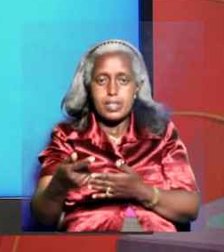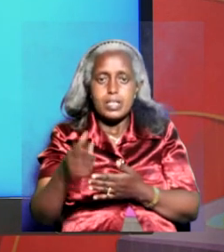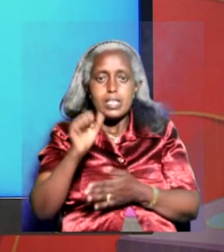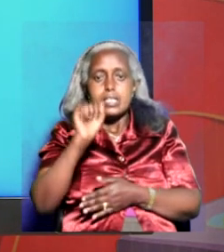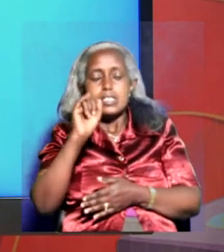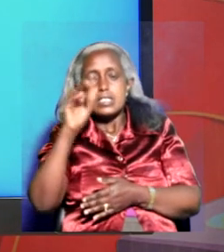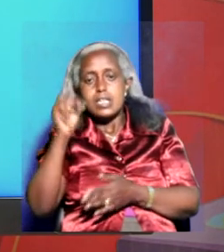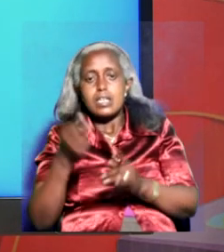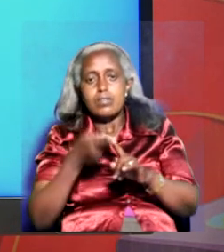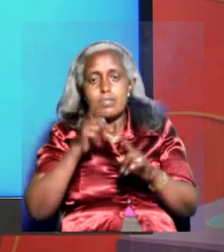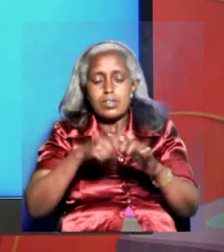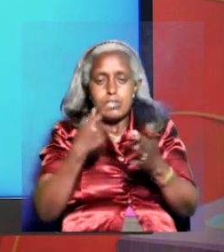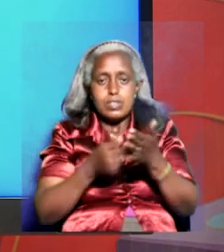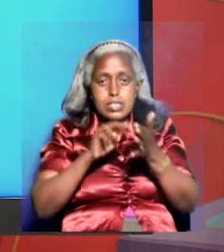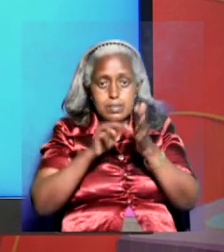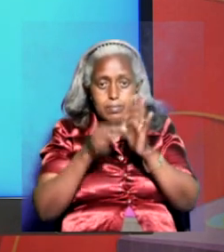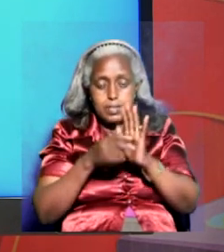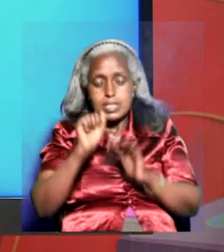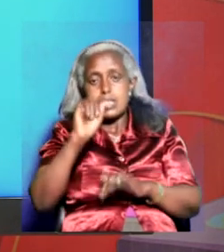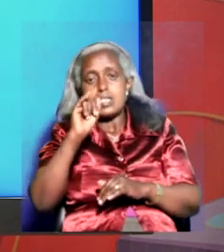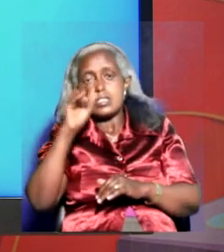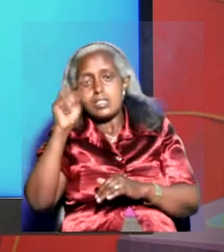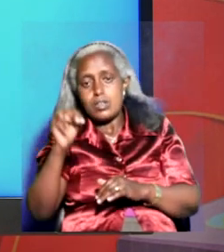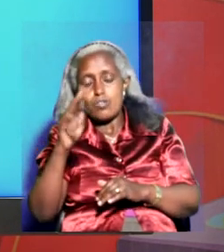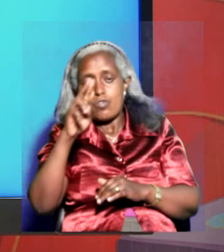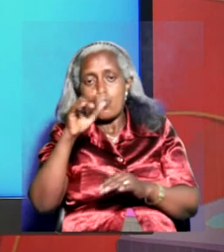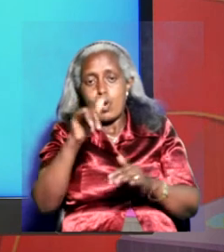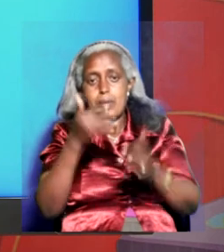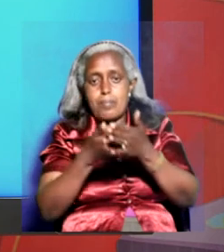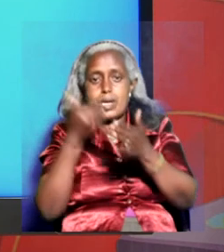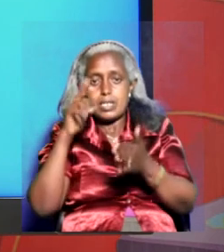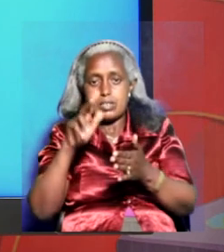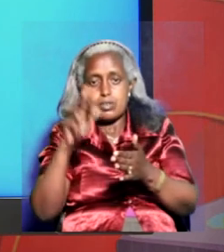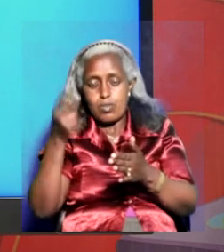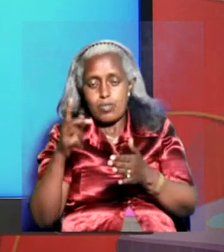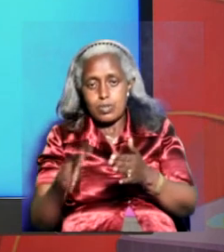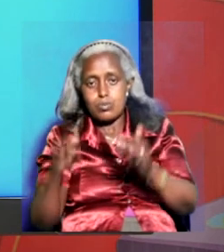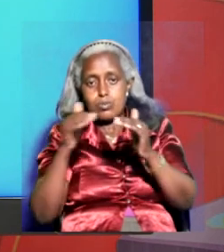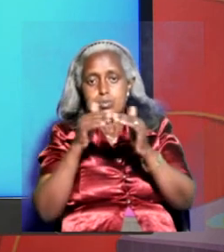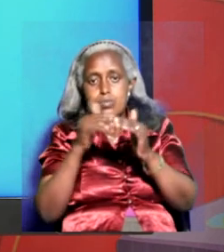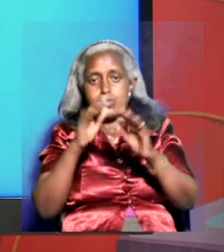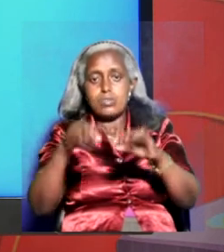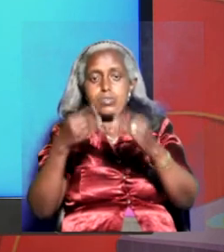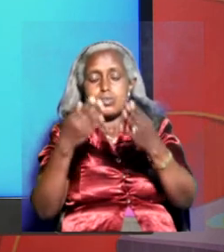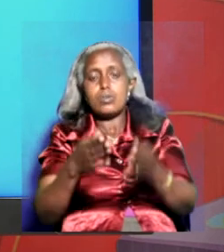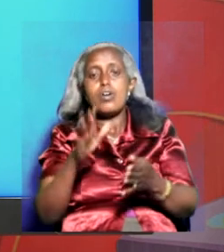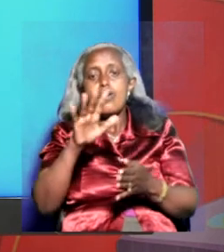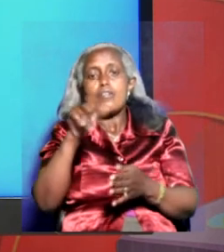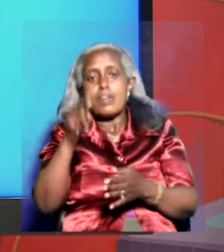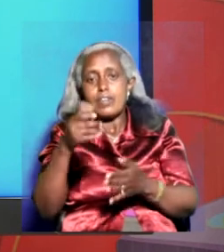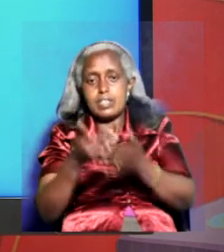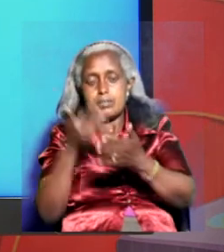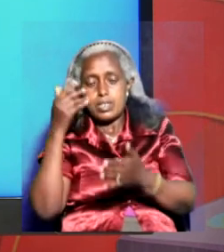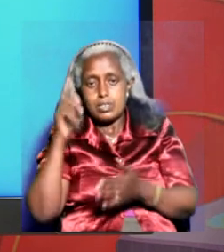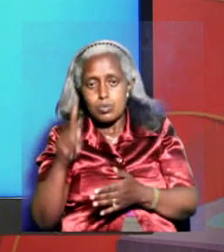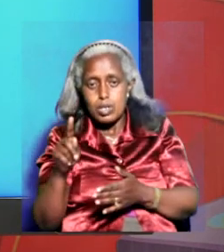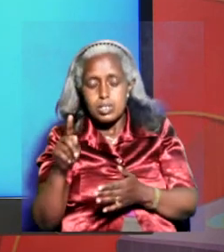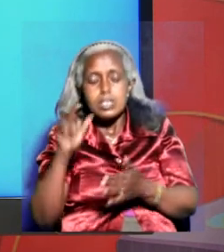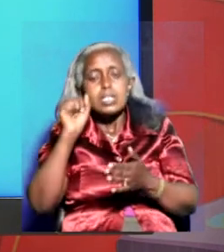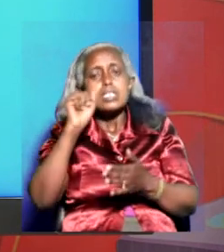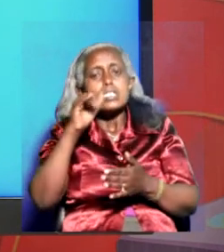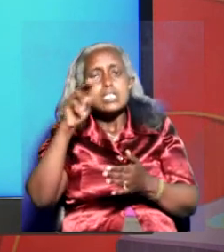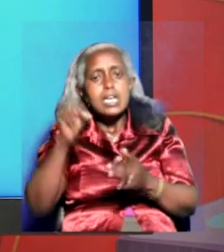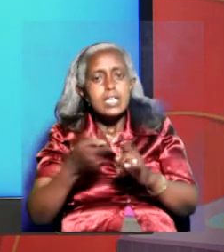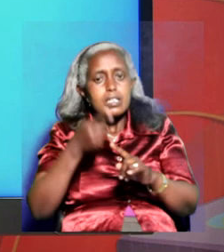sine inverse of this means sine of y minus 3 over 2 gives you 5x minus 1. If you remember, sine inverse